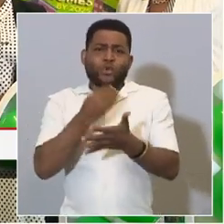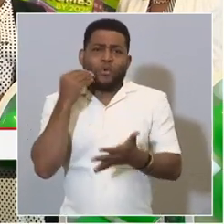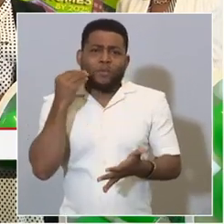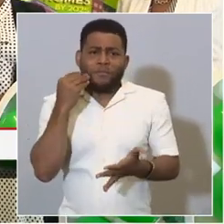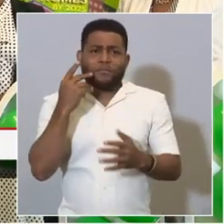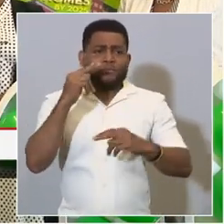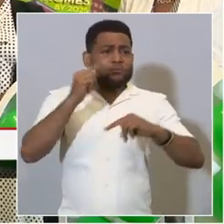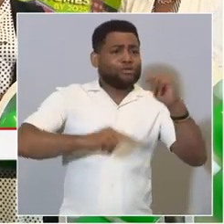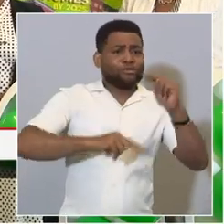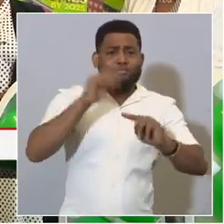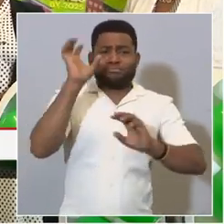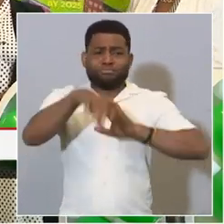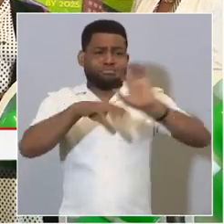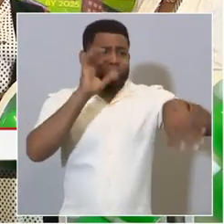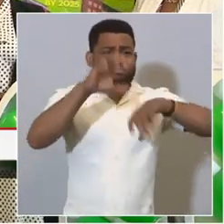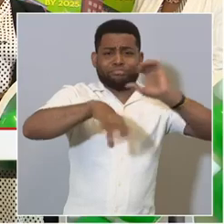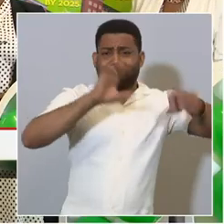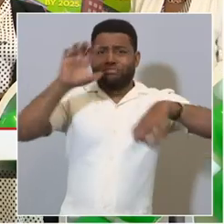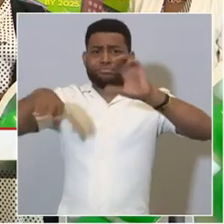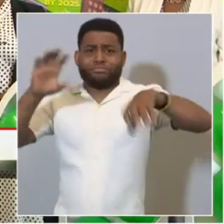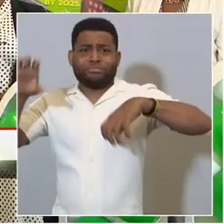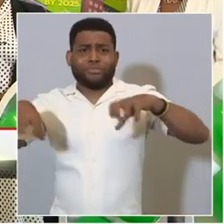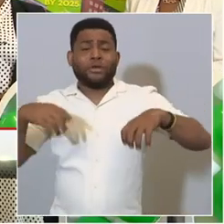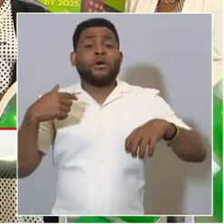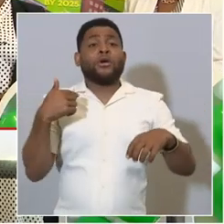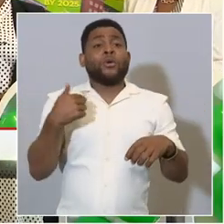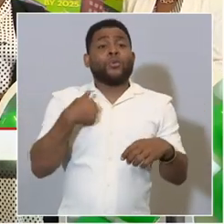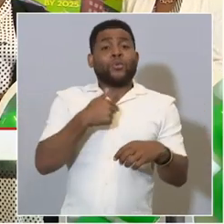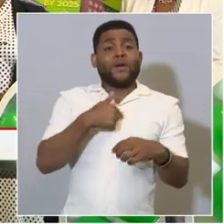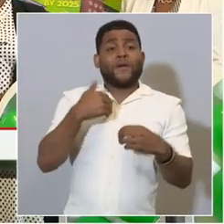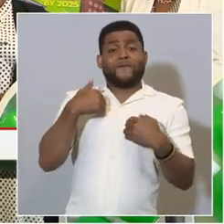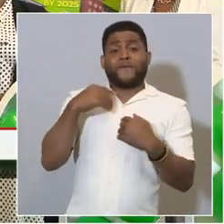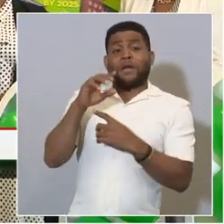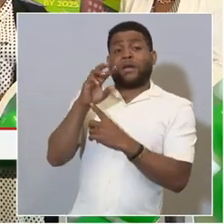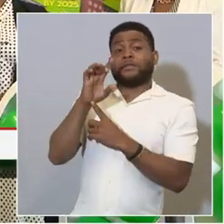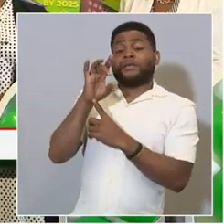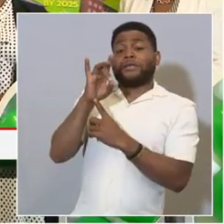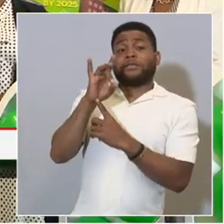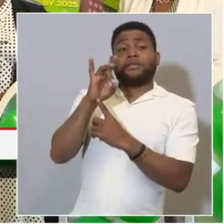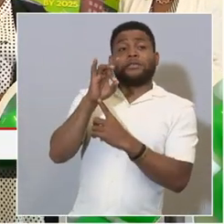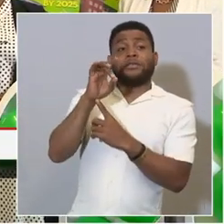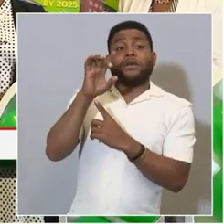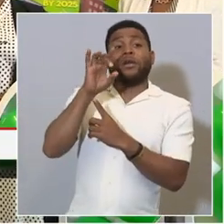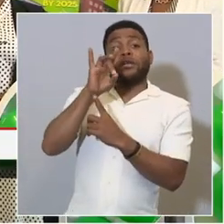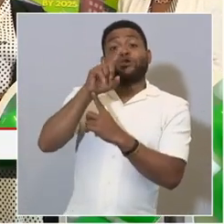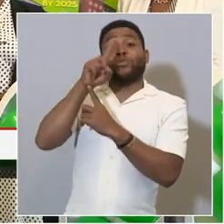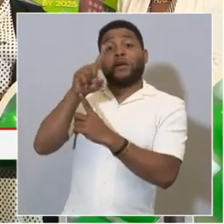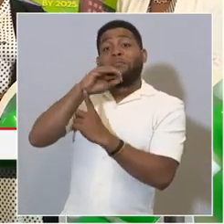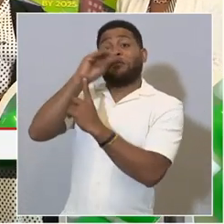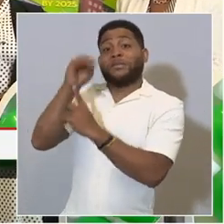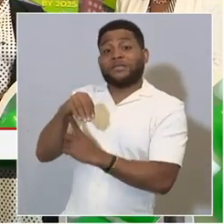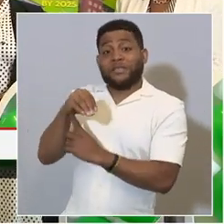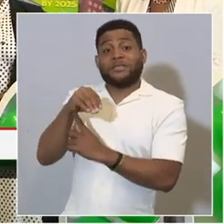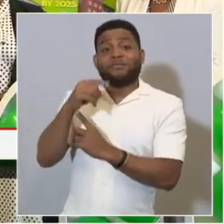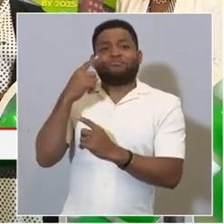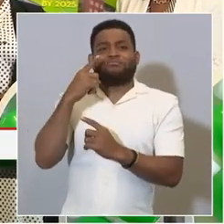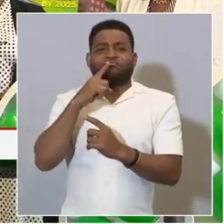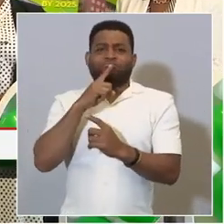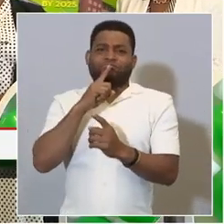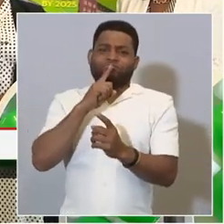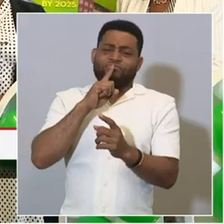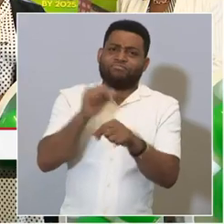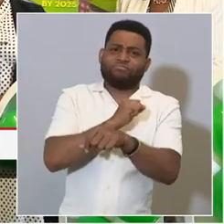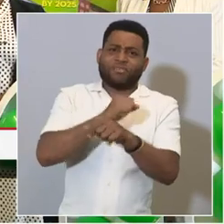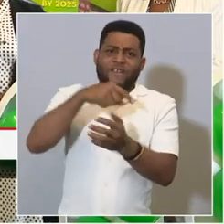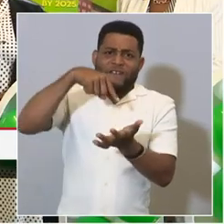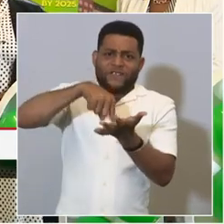produced 81% of the new deeply affordable homes in the region. So we know that we're